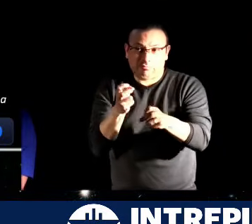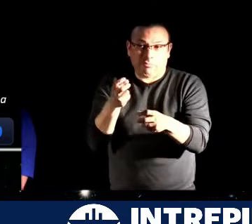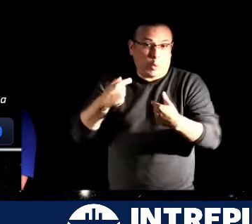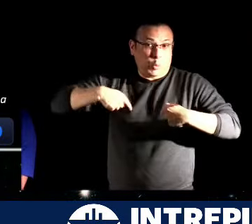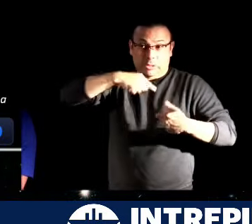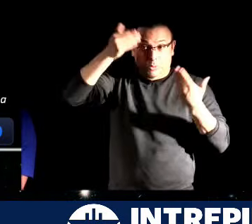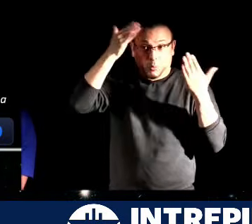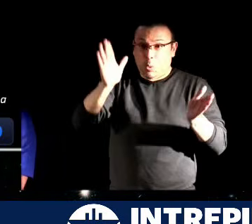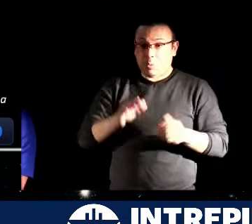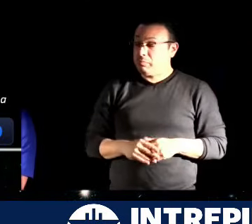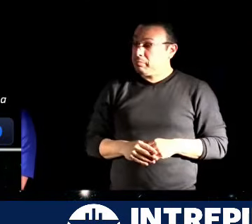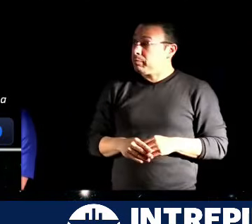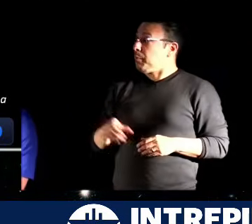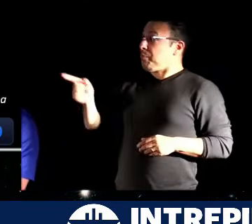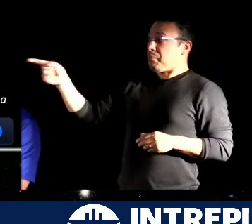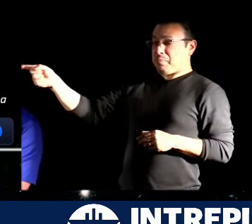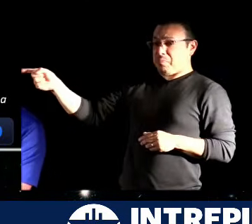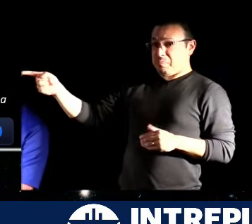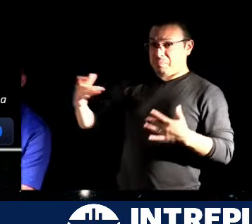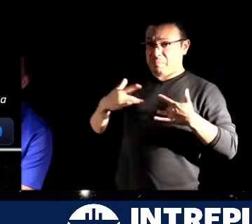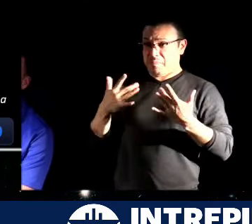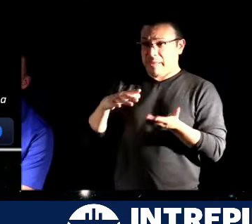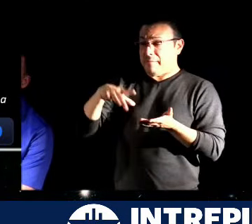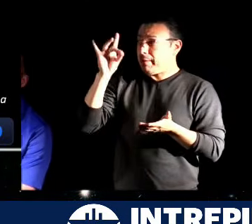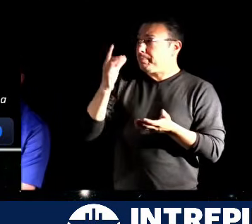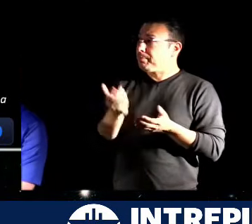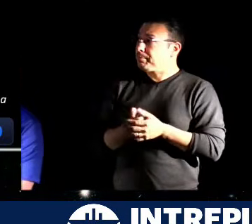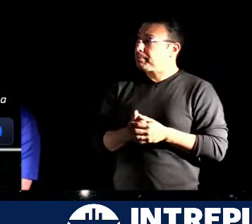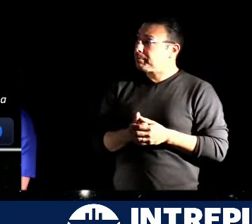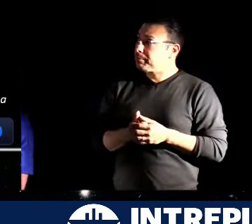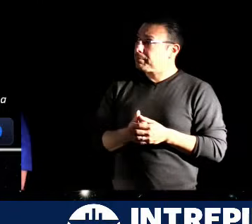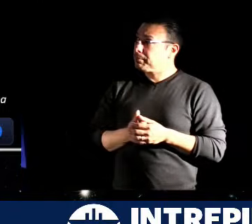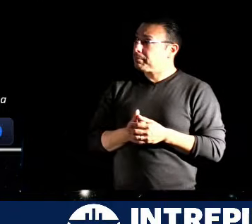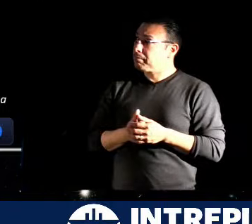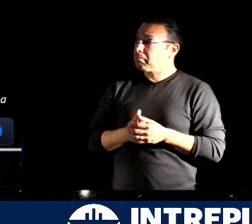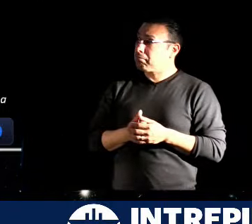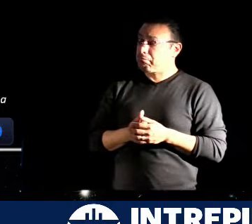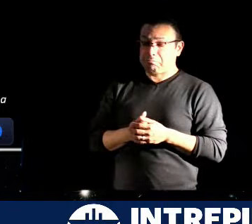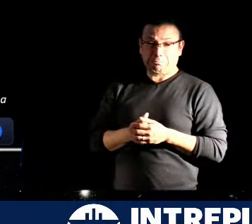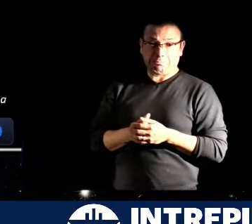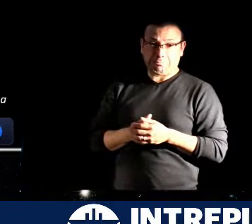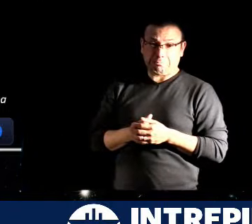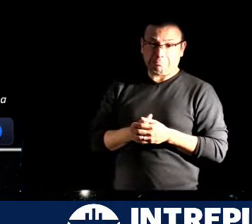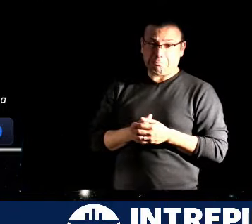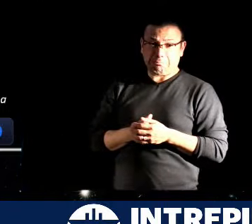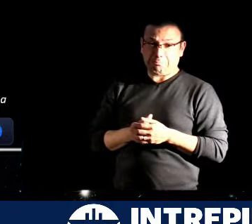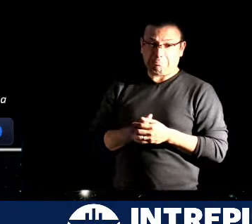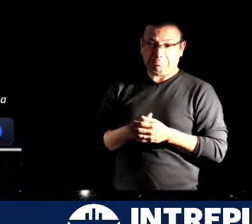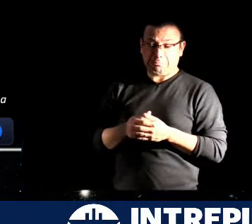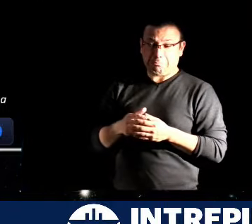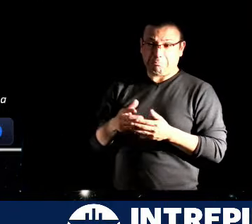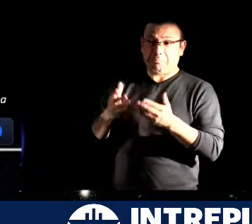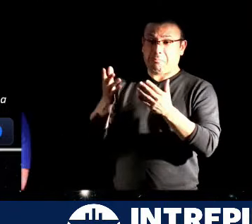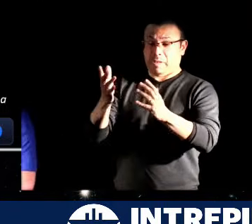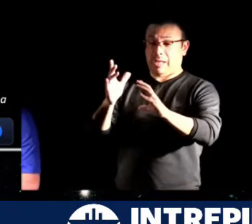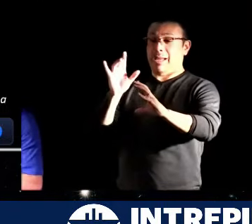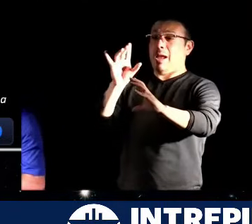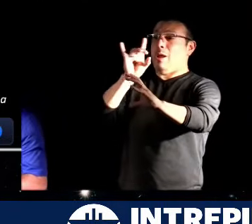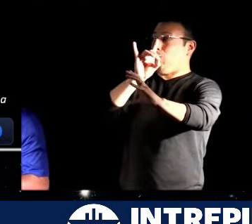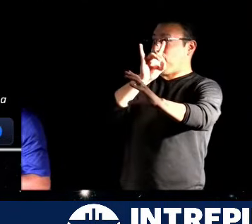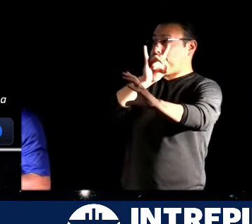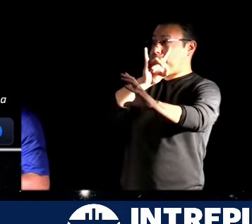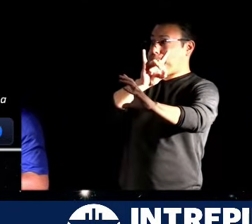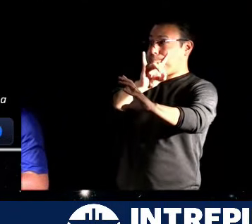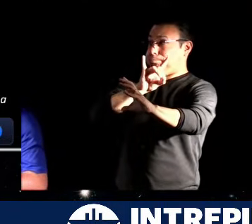well. They basically swept everything in their way. They left nothing behind them, almost